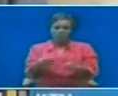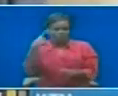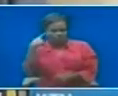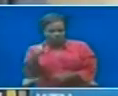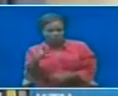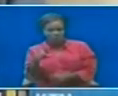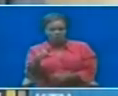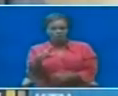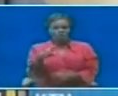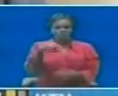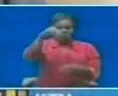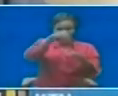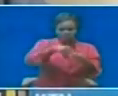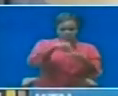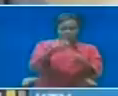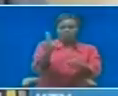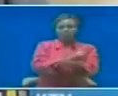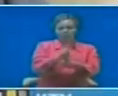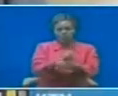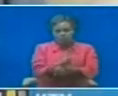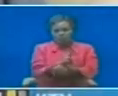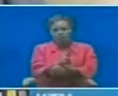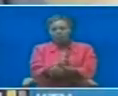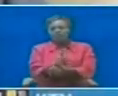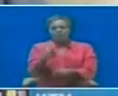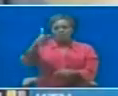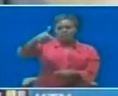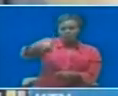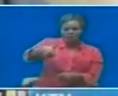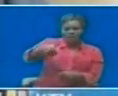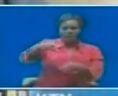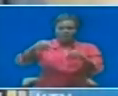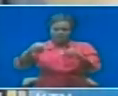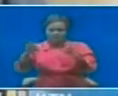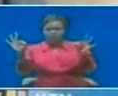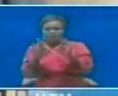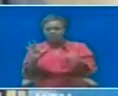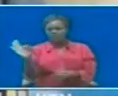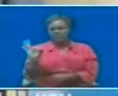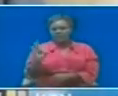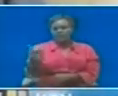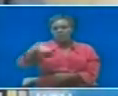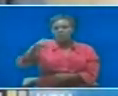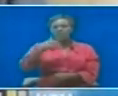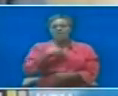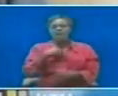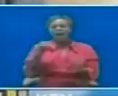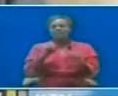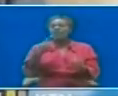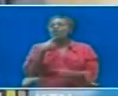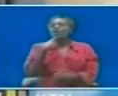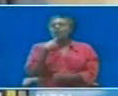for inputs that are used, that is the seed, the fuel, the fertilizer and all that, so that at least we don't have